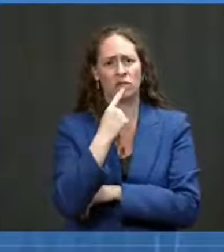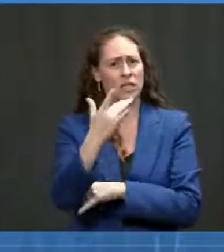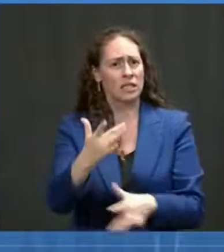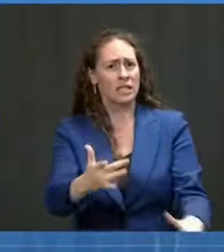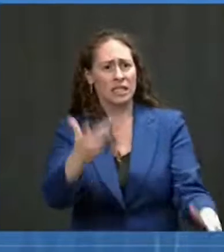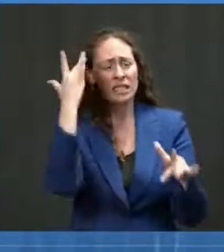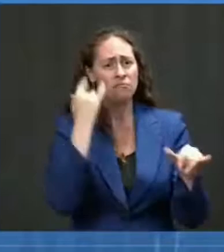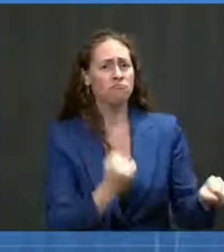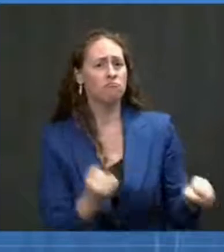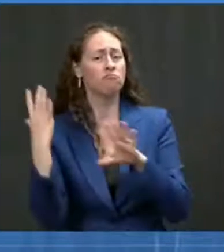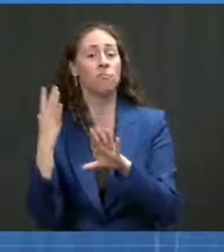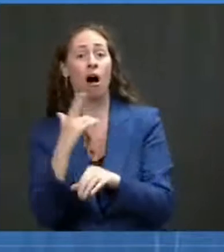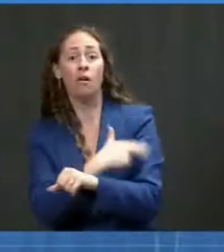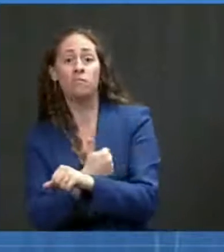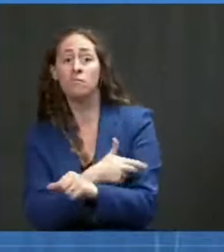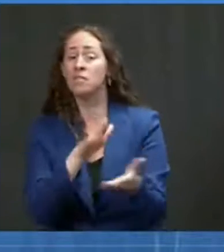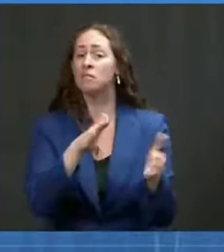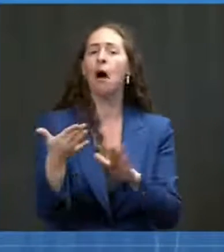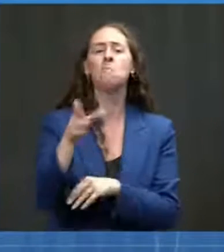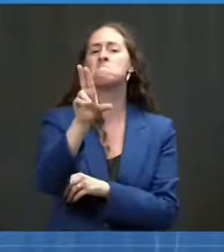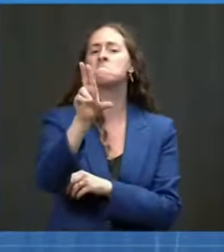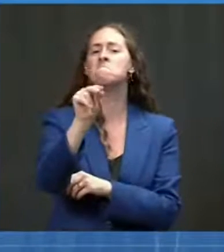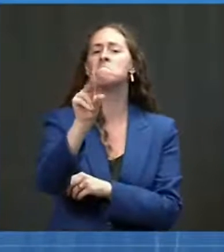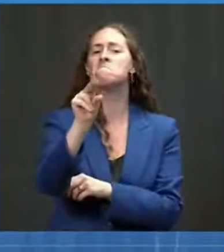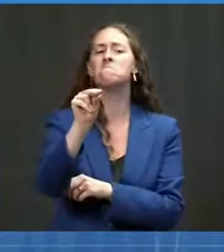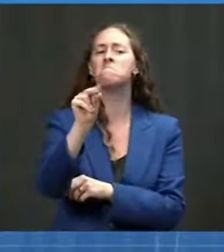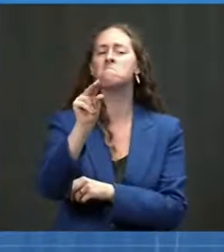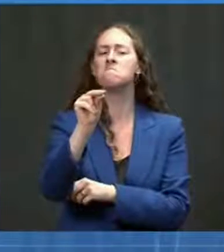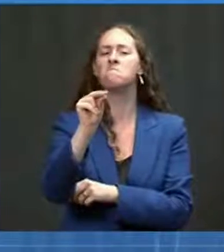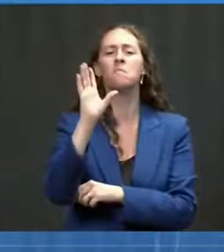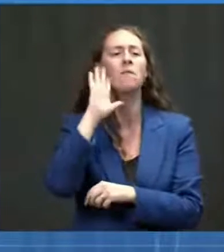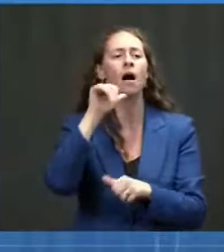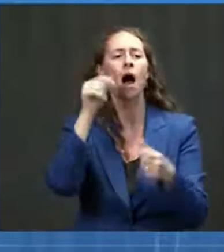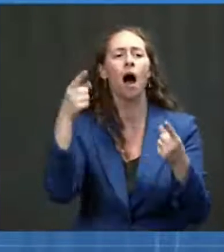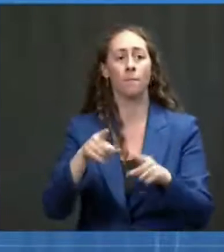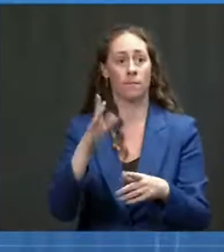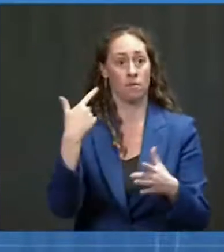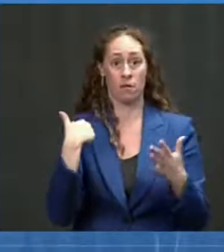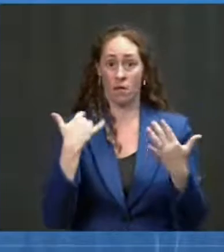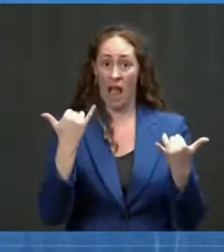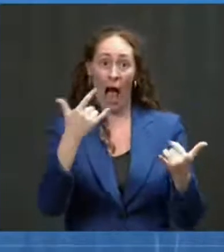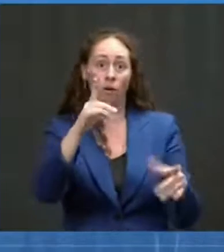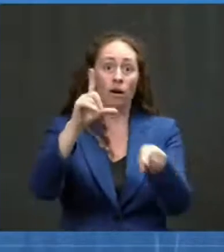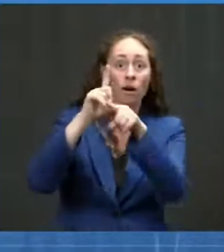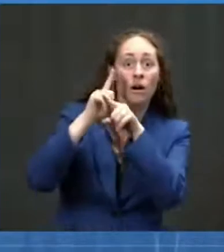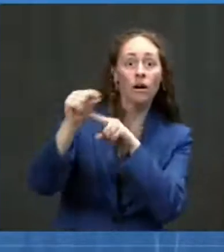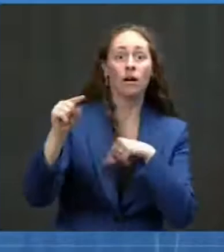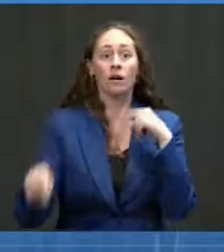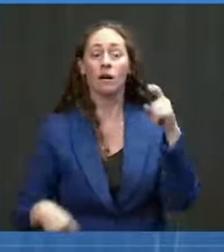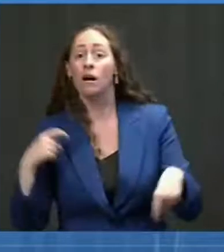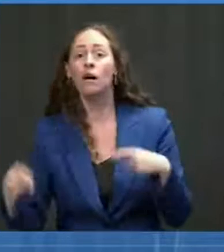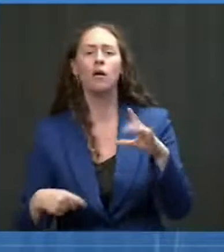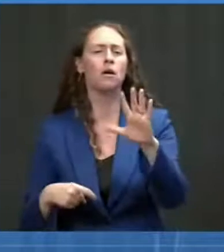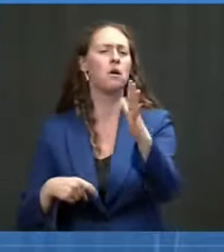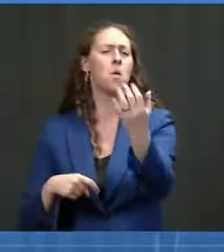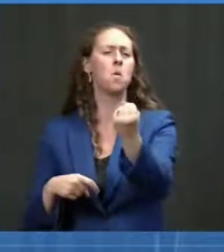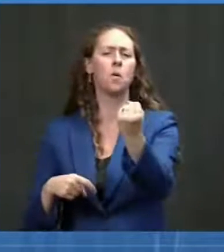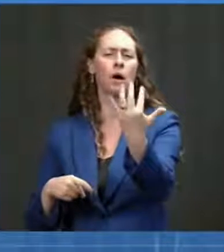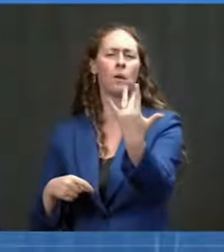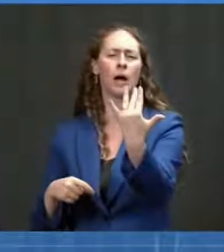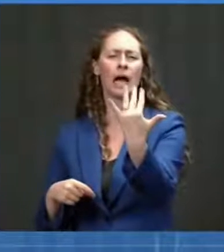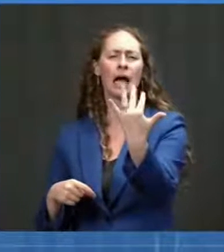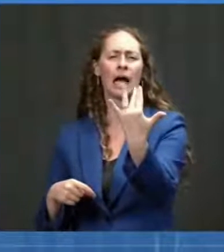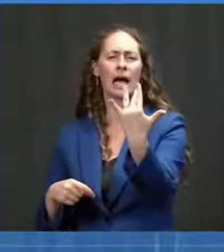death. So we are not recommending that you go out and get a booster today. Instead, starting the week of September